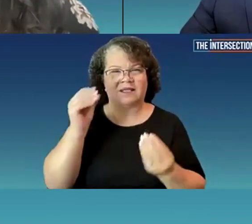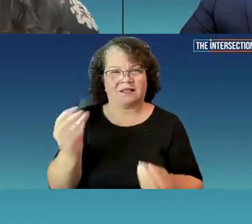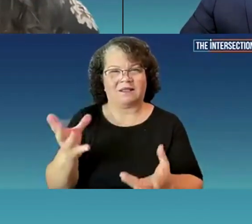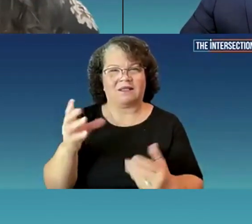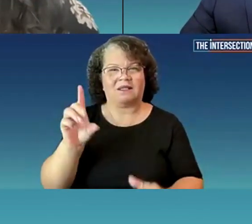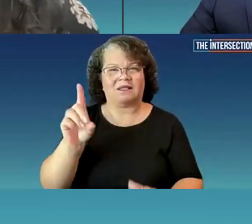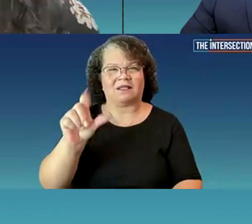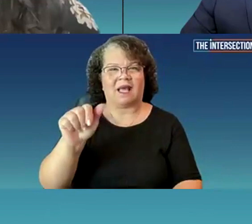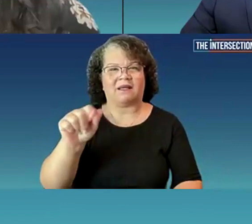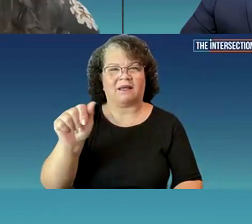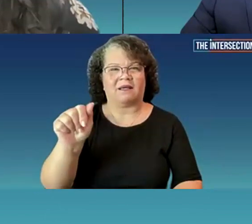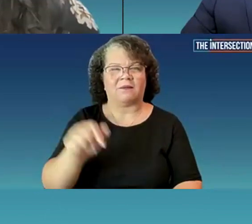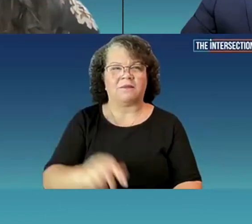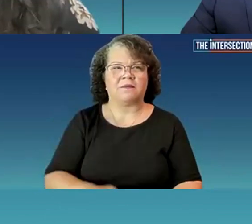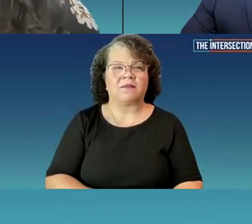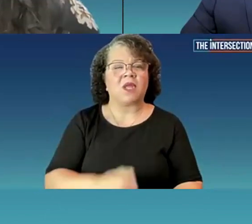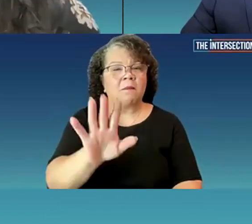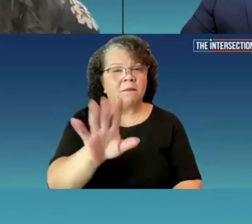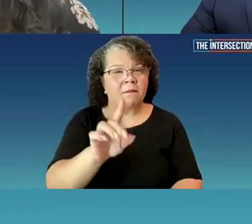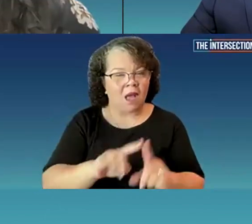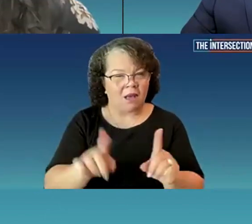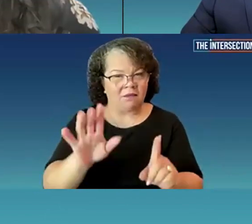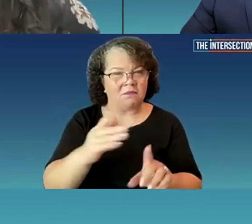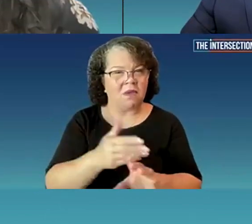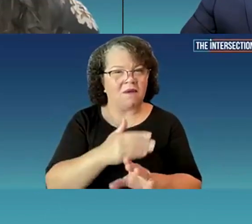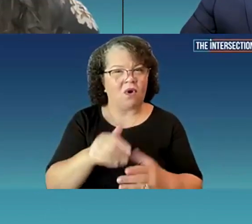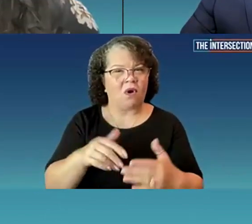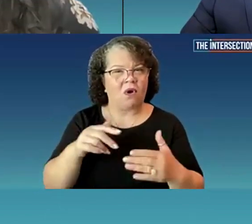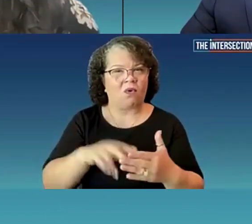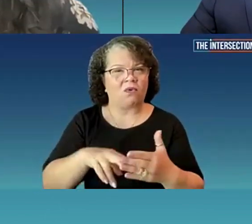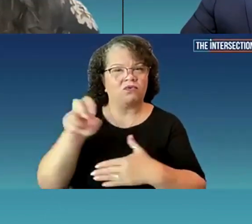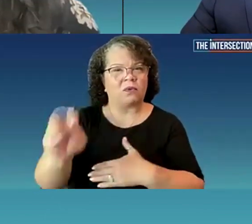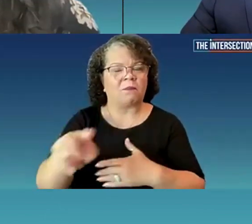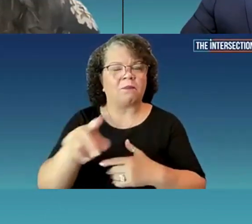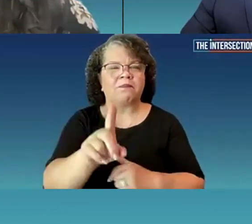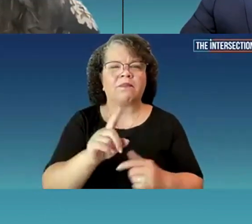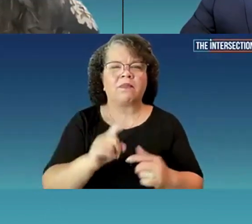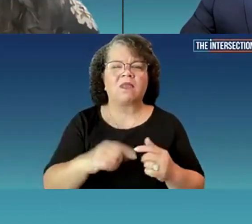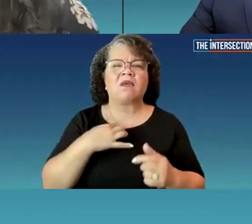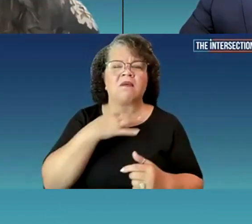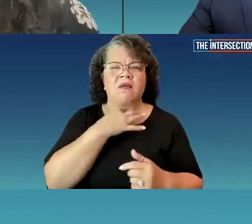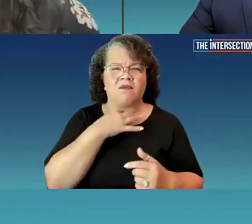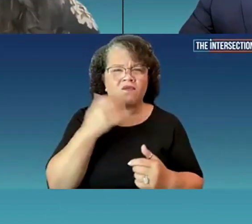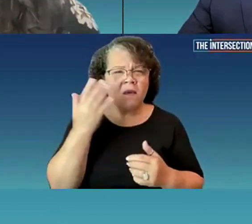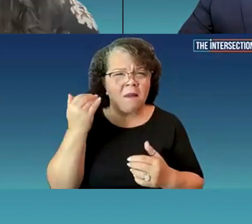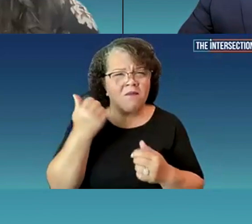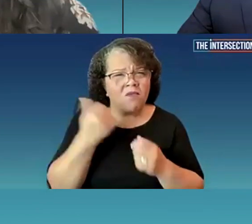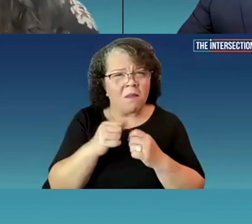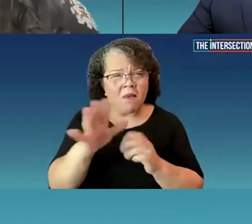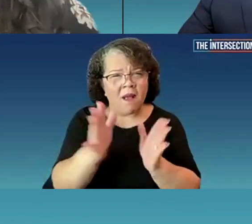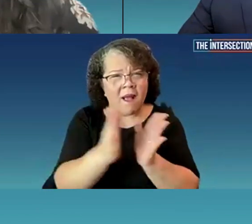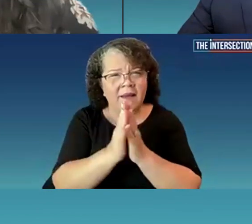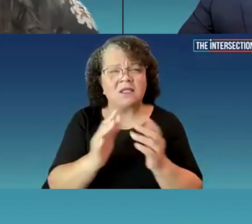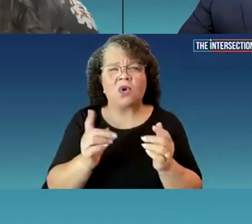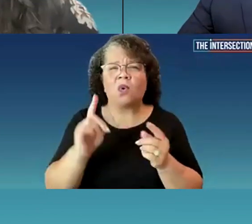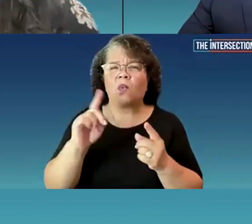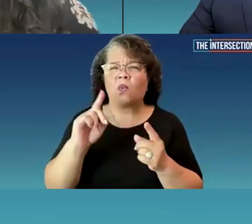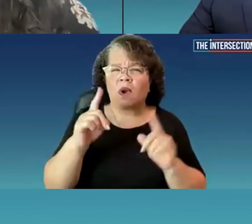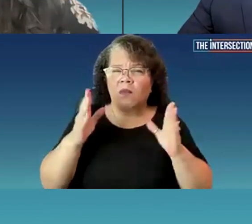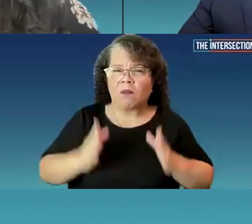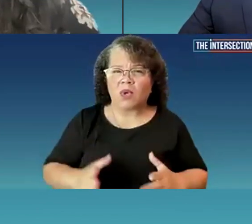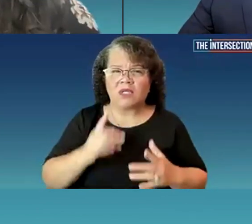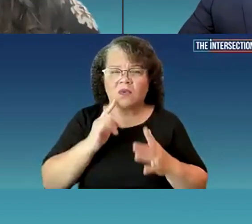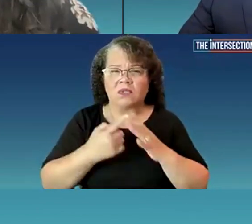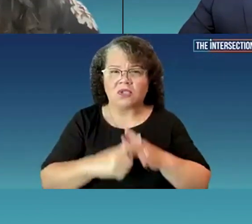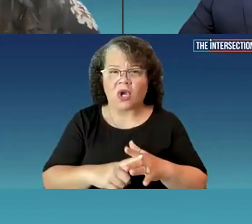we get there, we know that I asked you about where does somebody get started. These are some basic data points that everybody